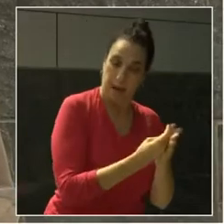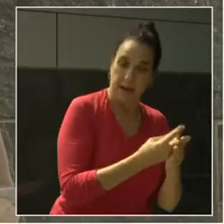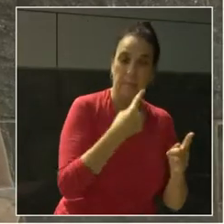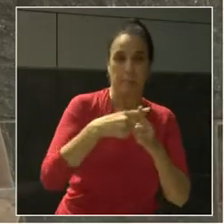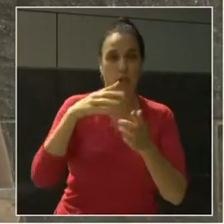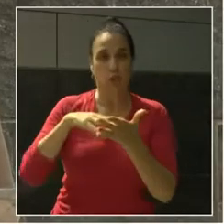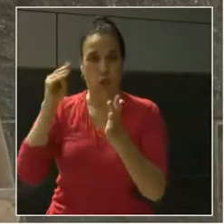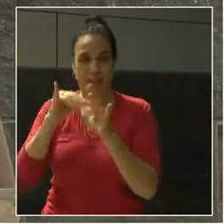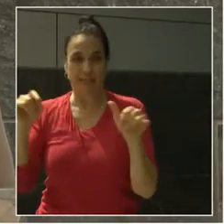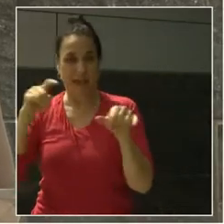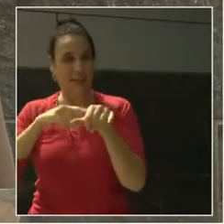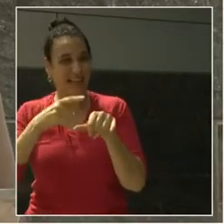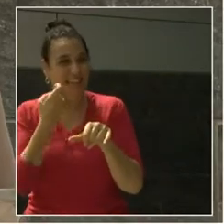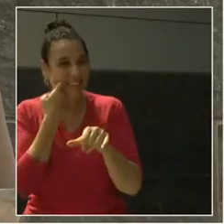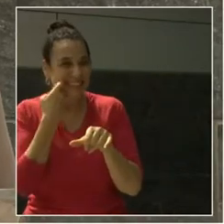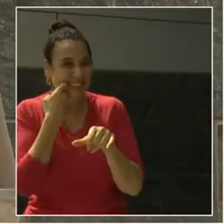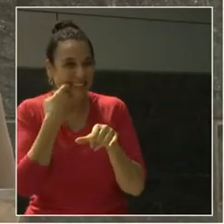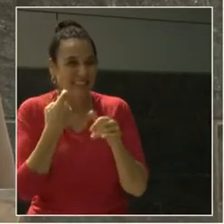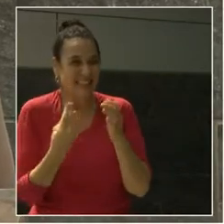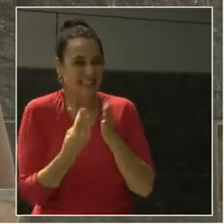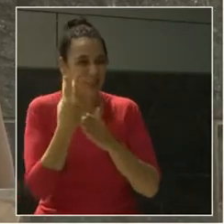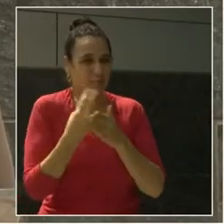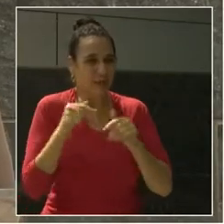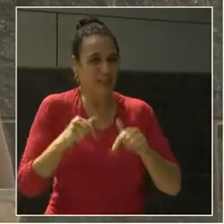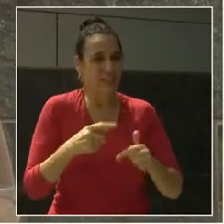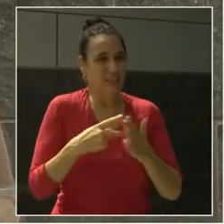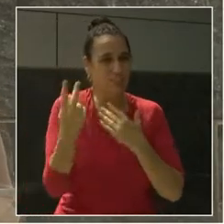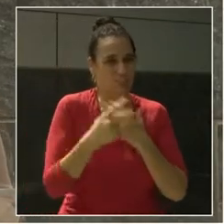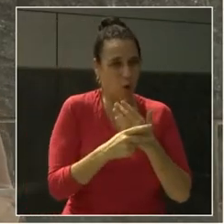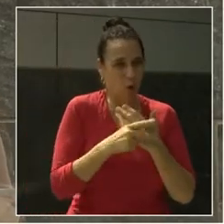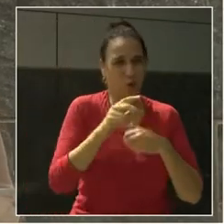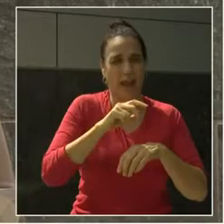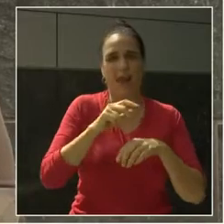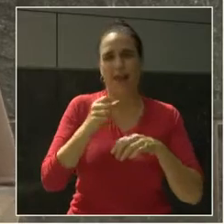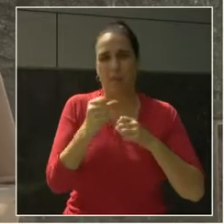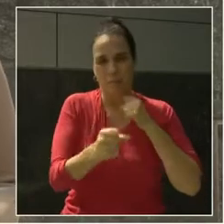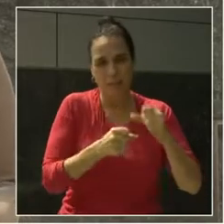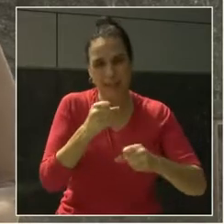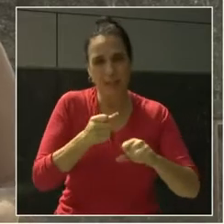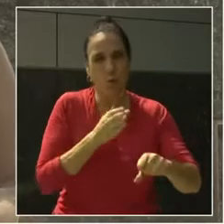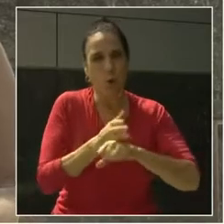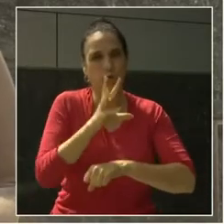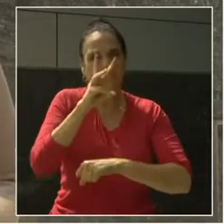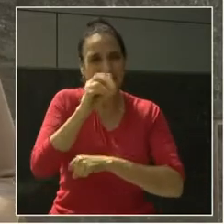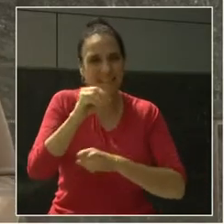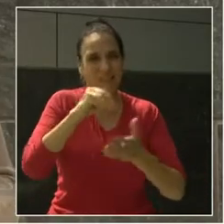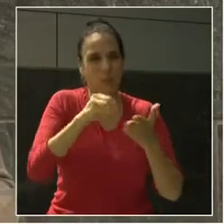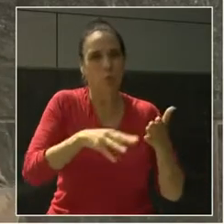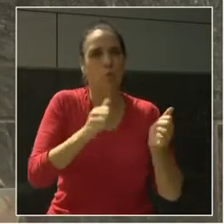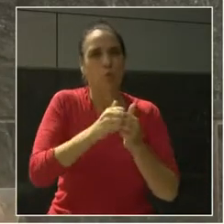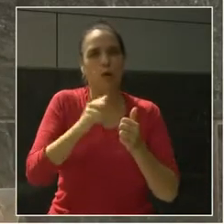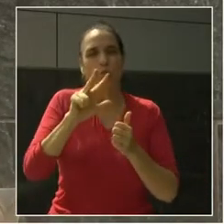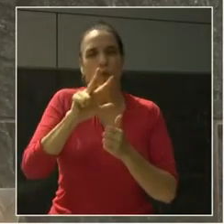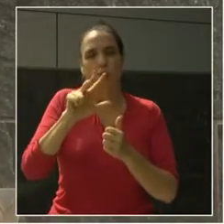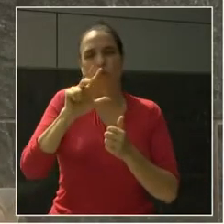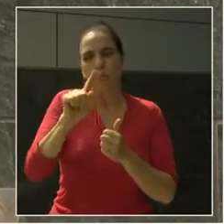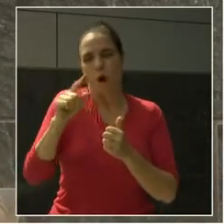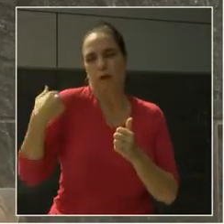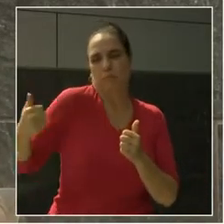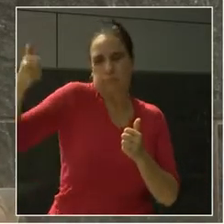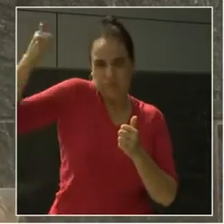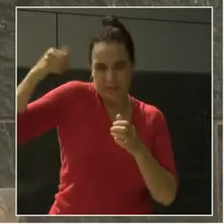last spring, this program placed over 60 students with 31 employers in the